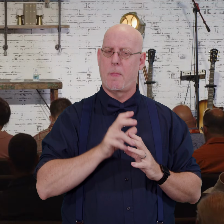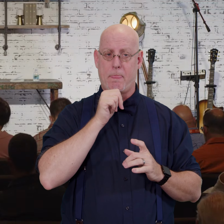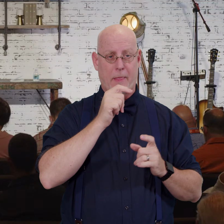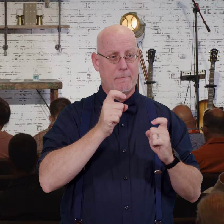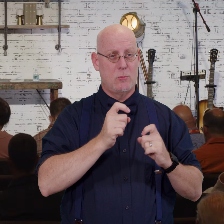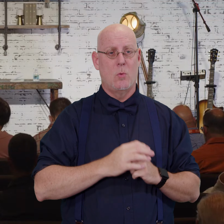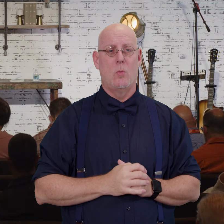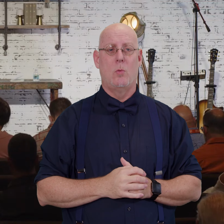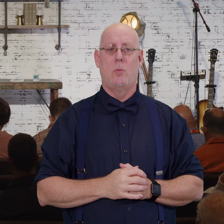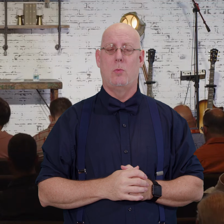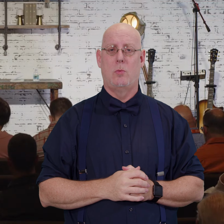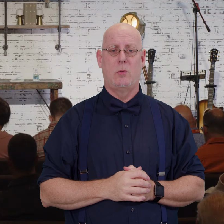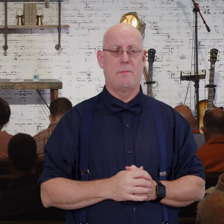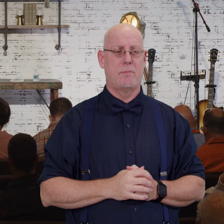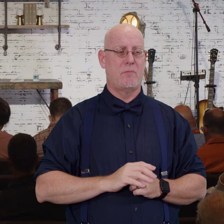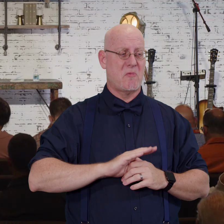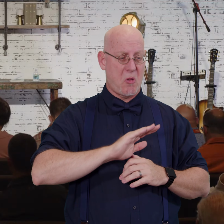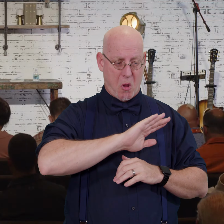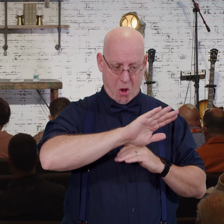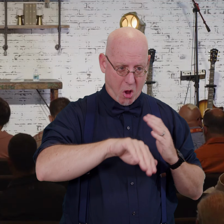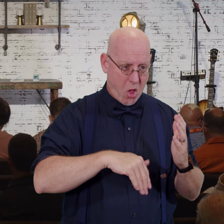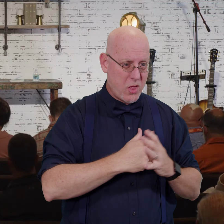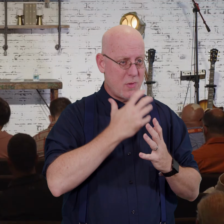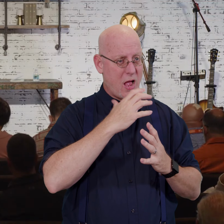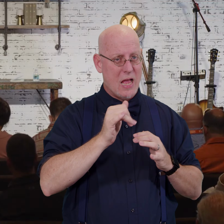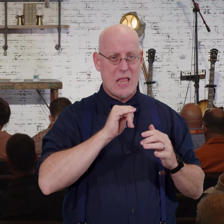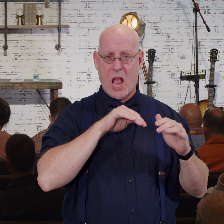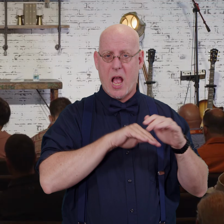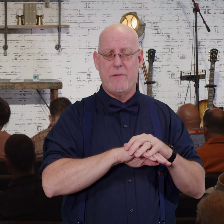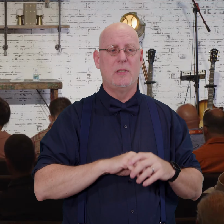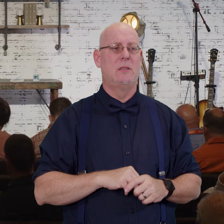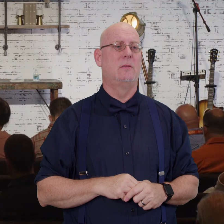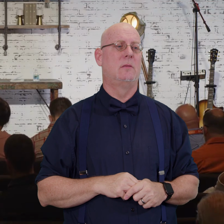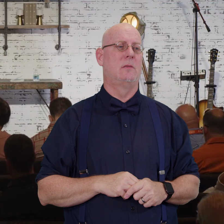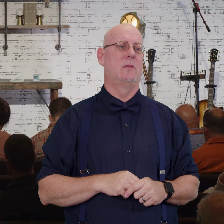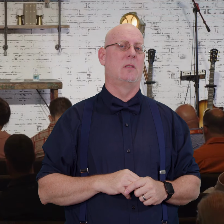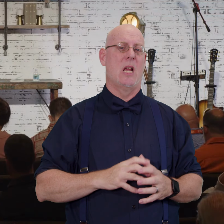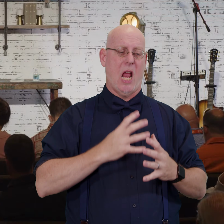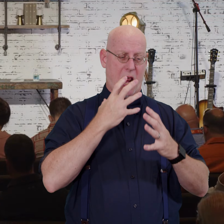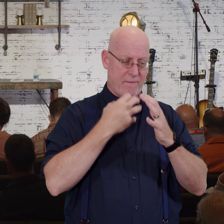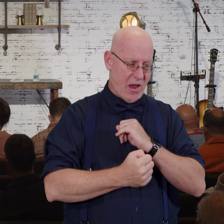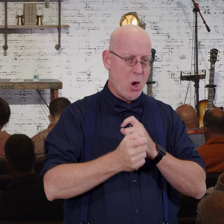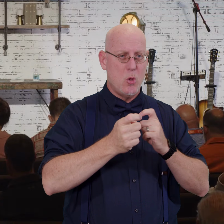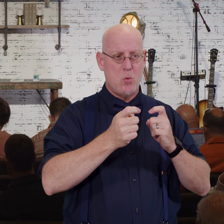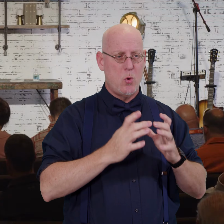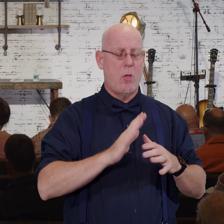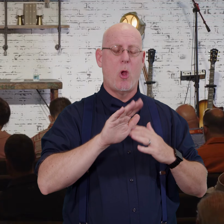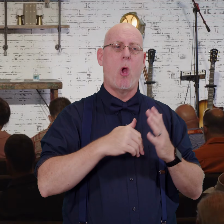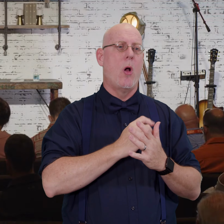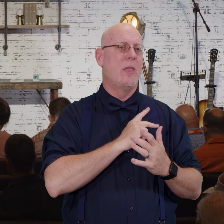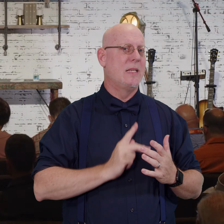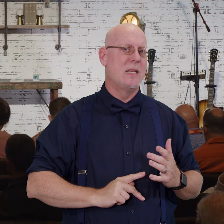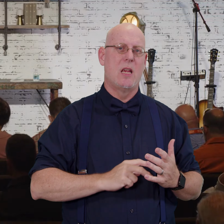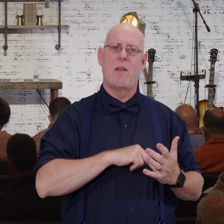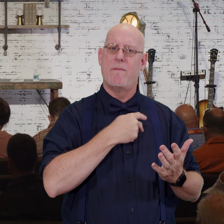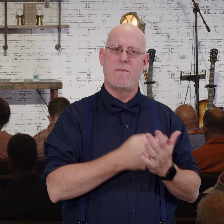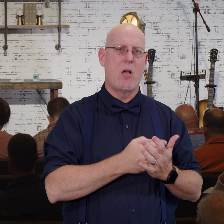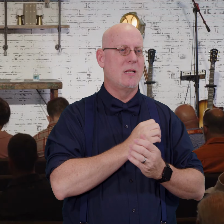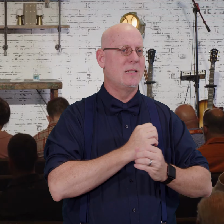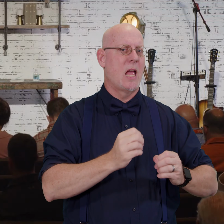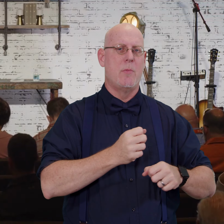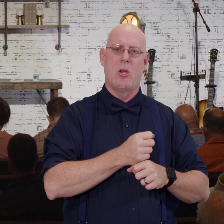control. All of them are hot as an oven, and they devour their rulers. All their kings have fallen, and